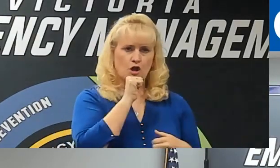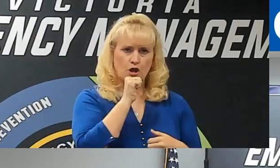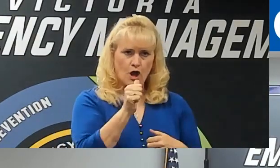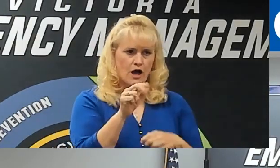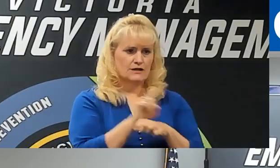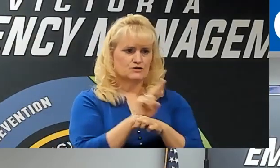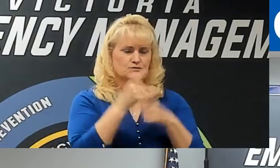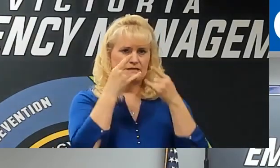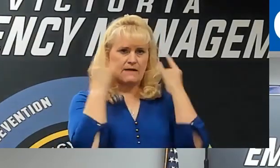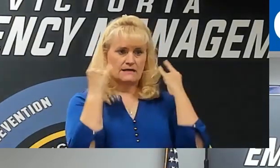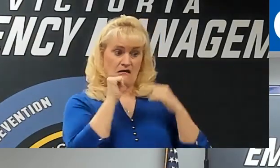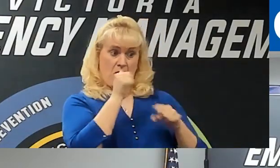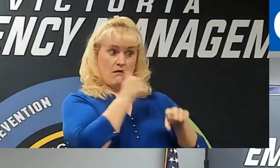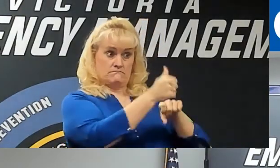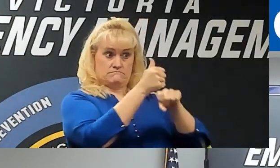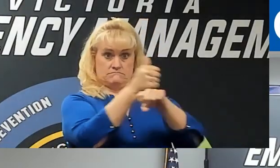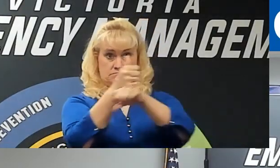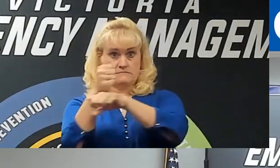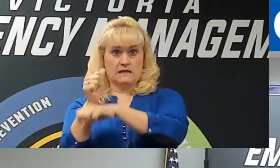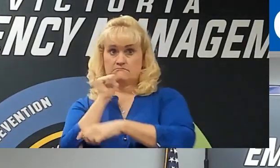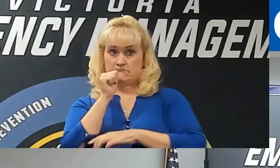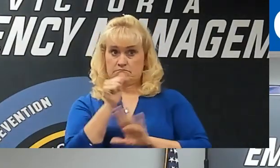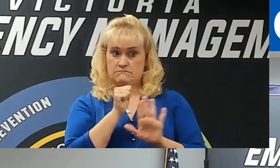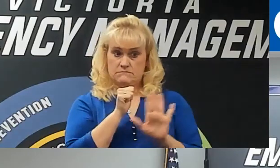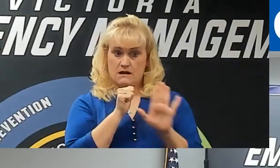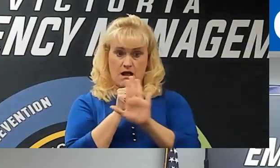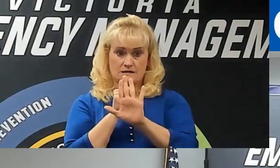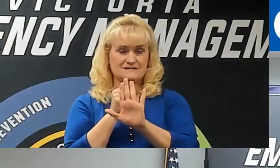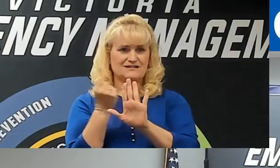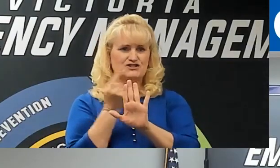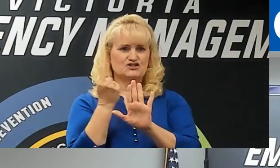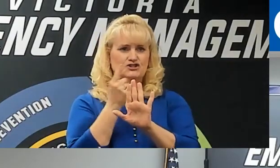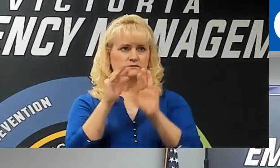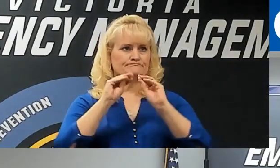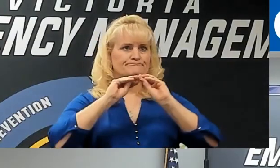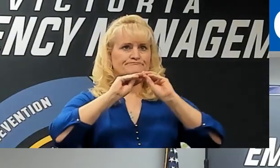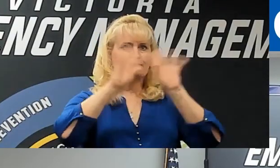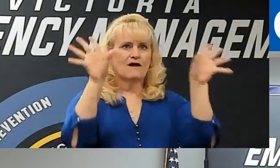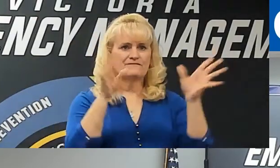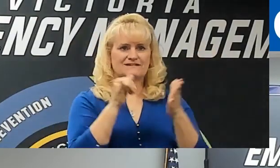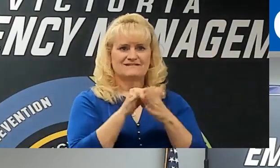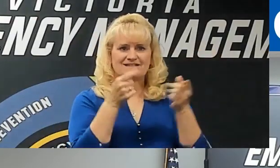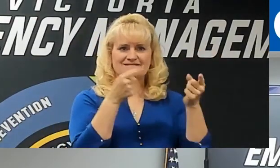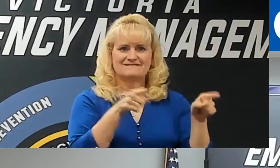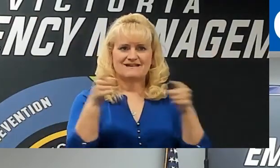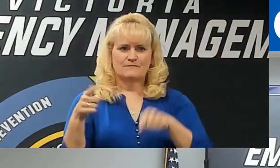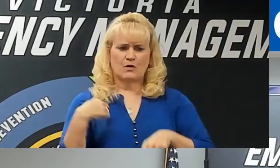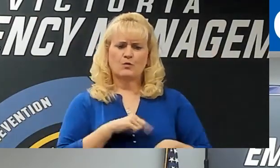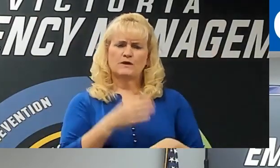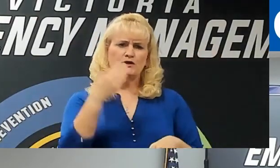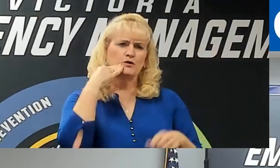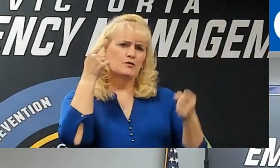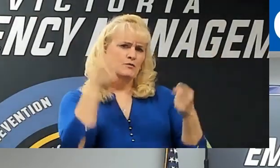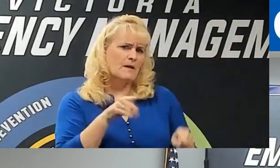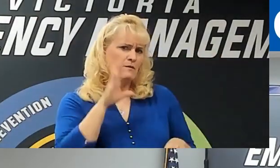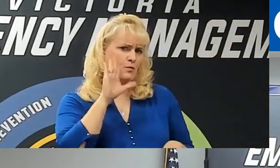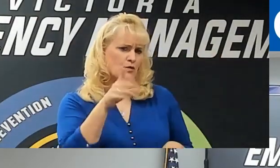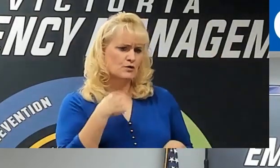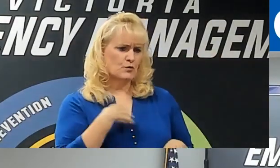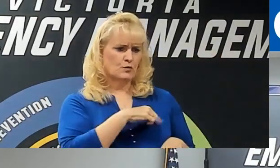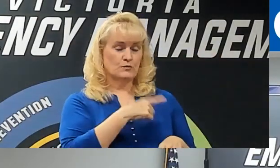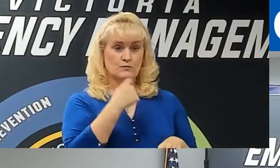I mean, I'm not blaming anybody. I'm just stating a fact, and that's what happens. And so we know that. We knew that was going to happen, and we said it was going to